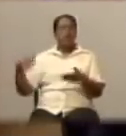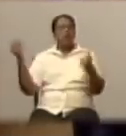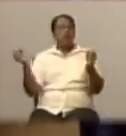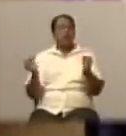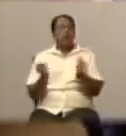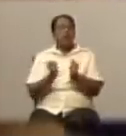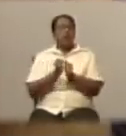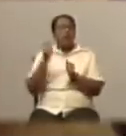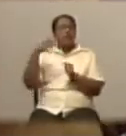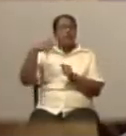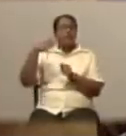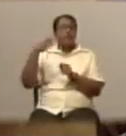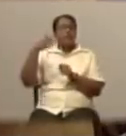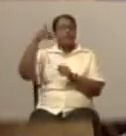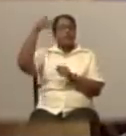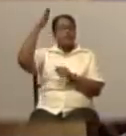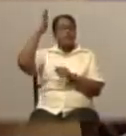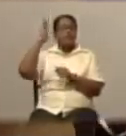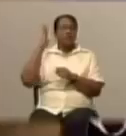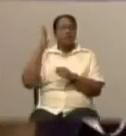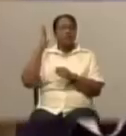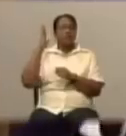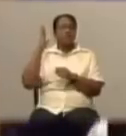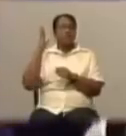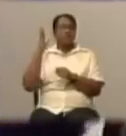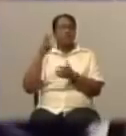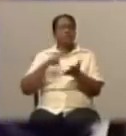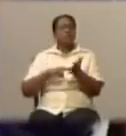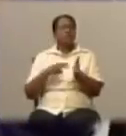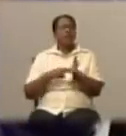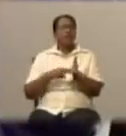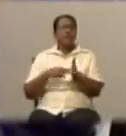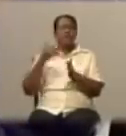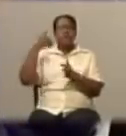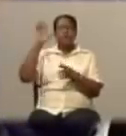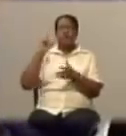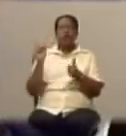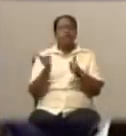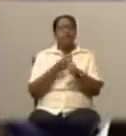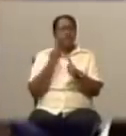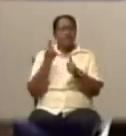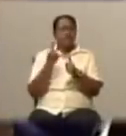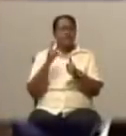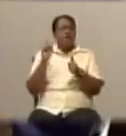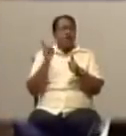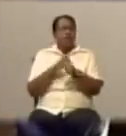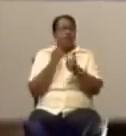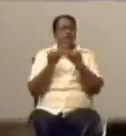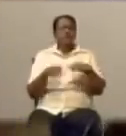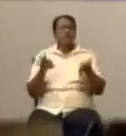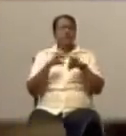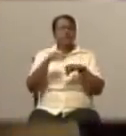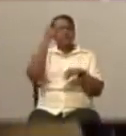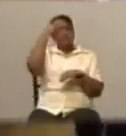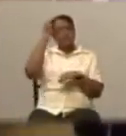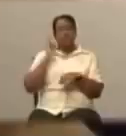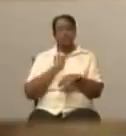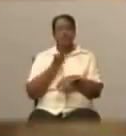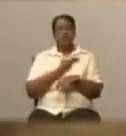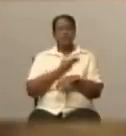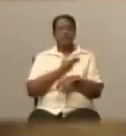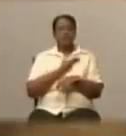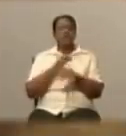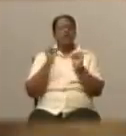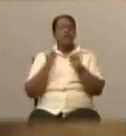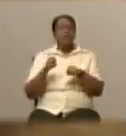to prioritize Him. Of course, dear brothers and sisters, we need some